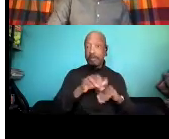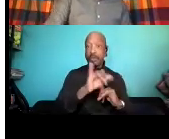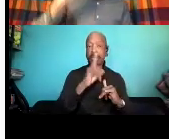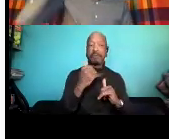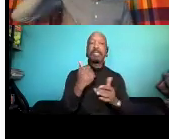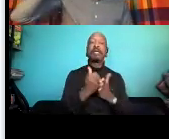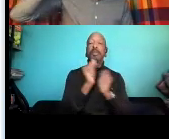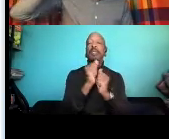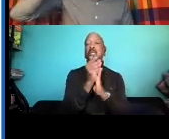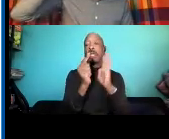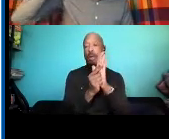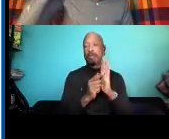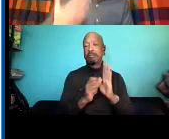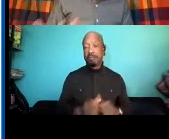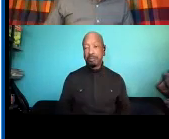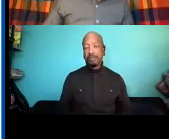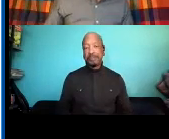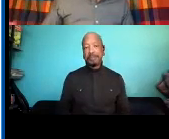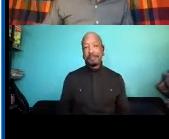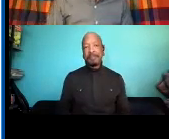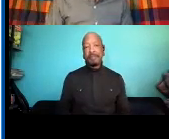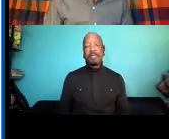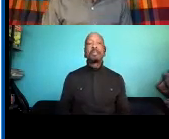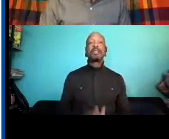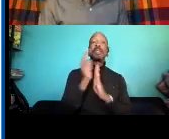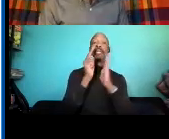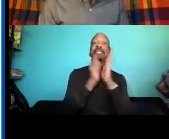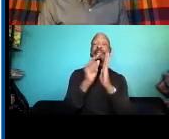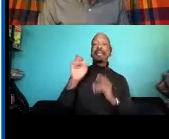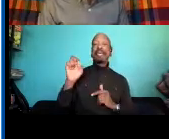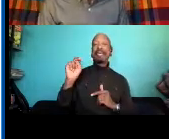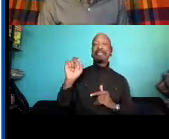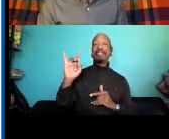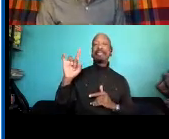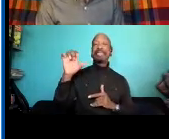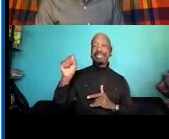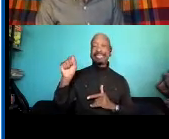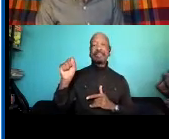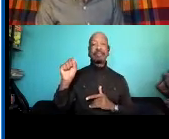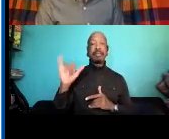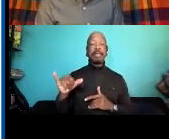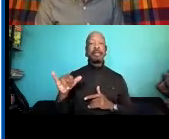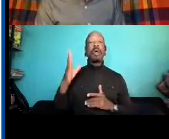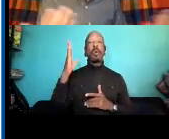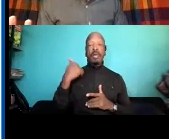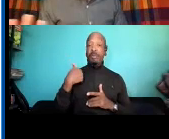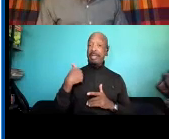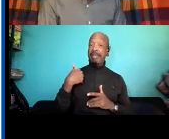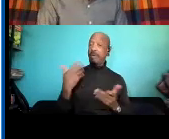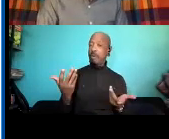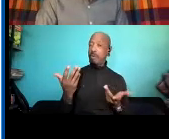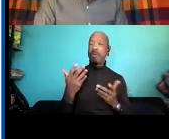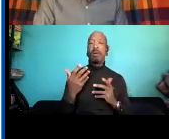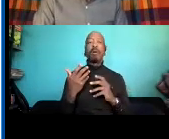say that. So legal entities. What are legal entities and why do we form them? What is